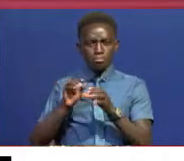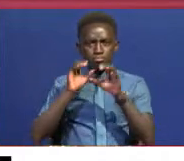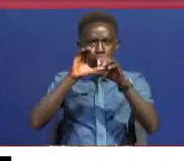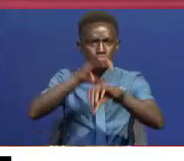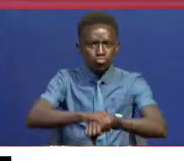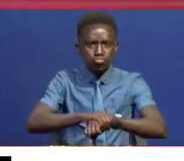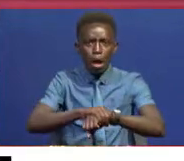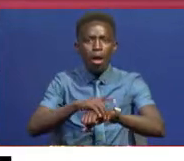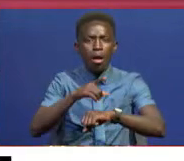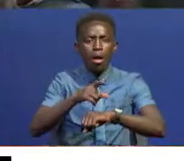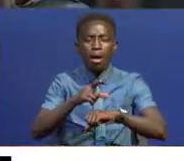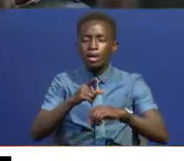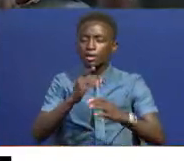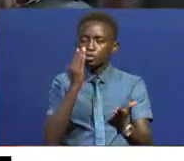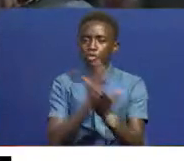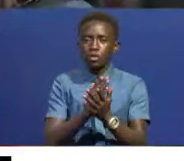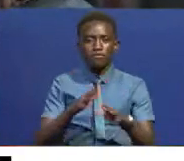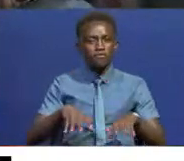remains difficult.